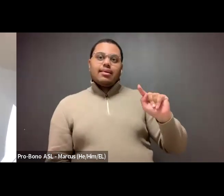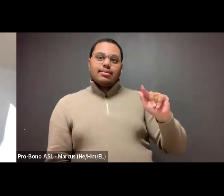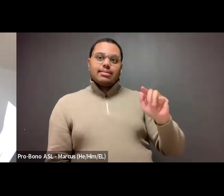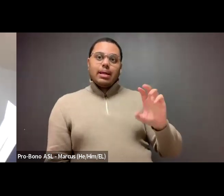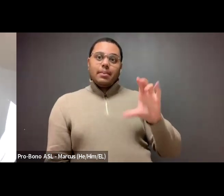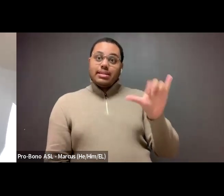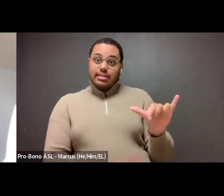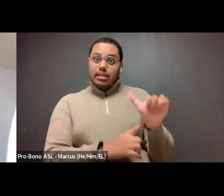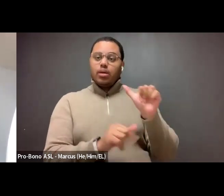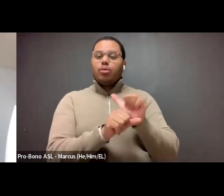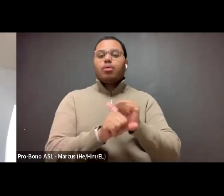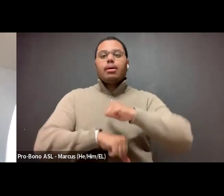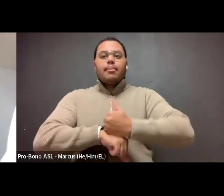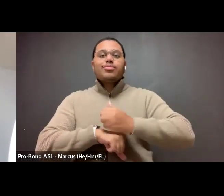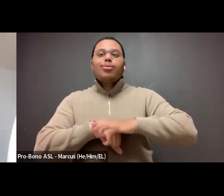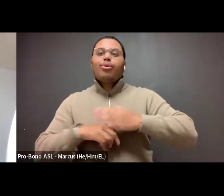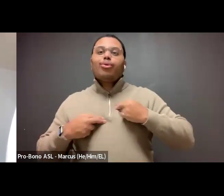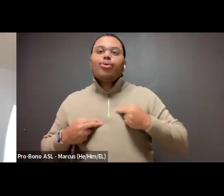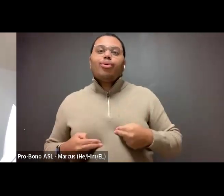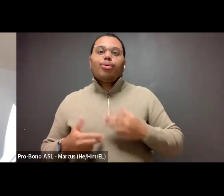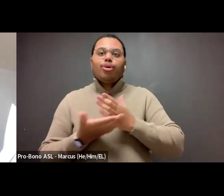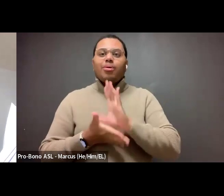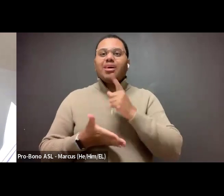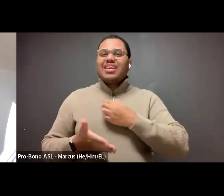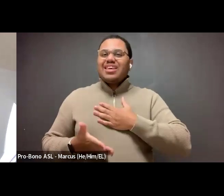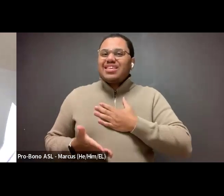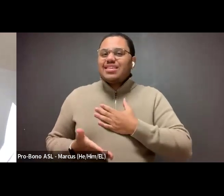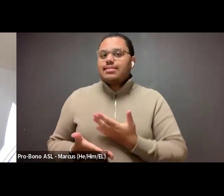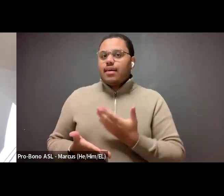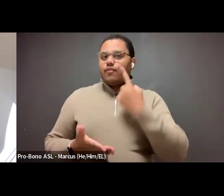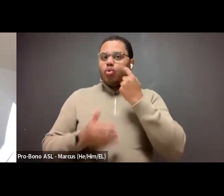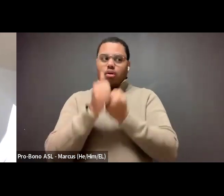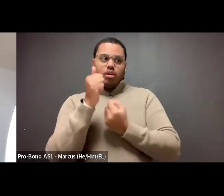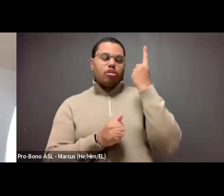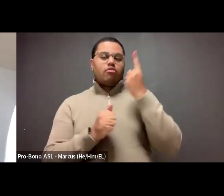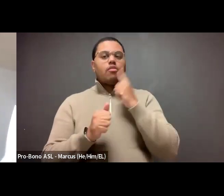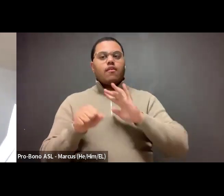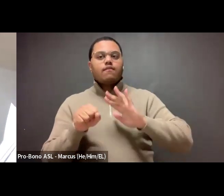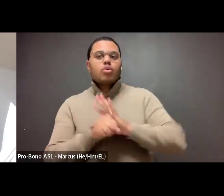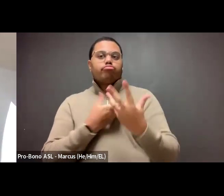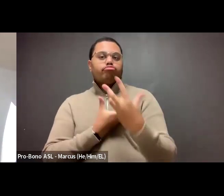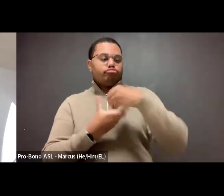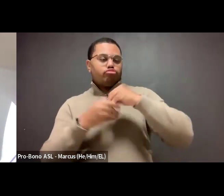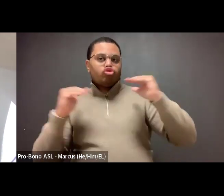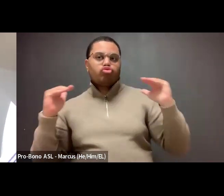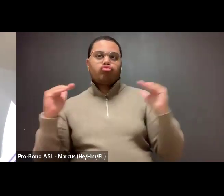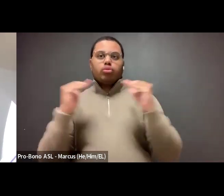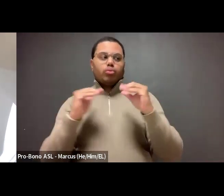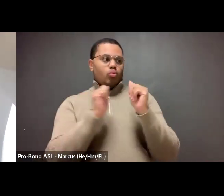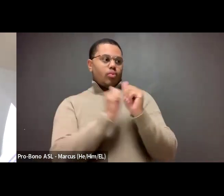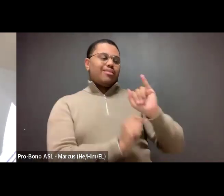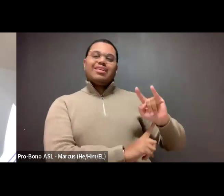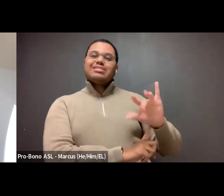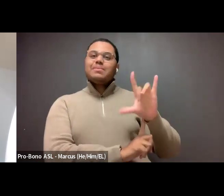is based on human rights and consent for everyone, fully integrating justice with intimacy directing.